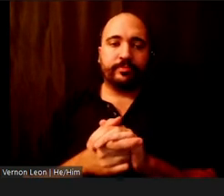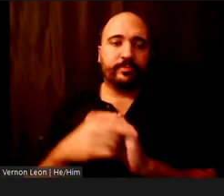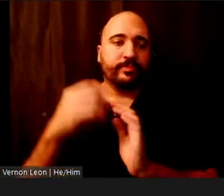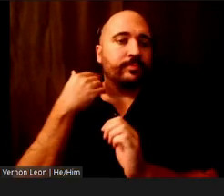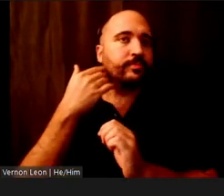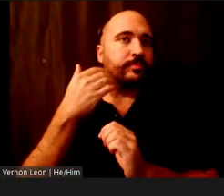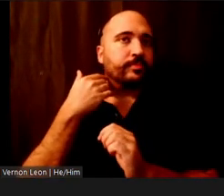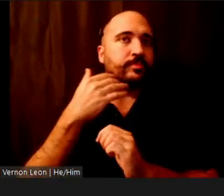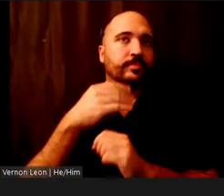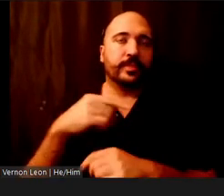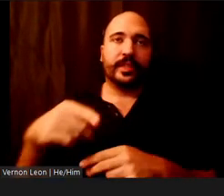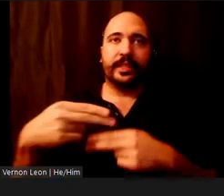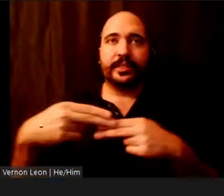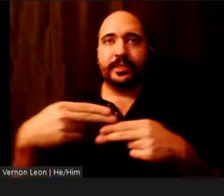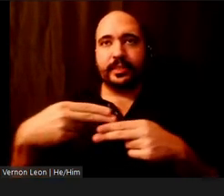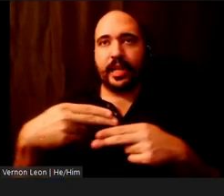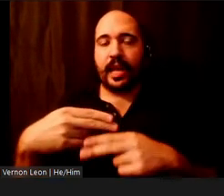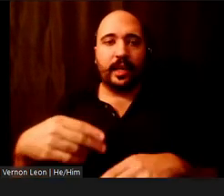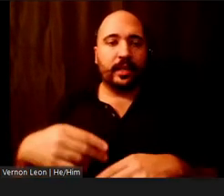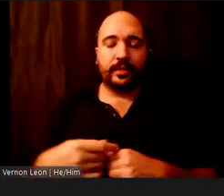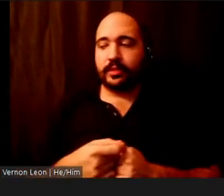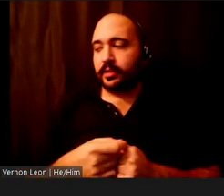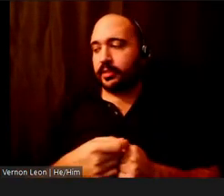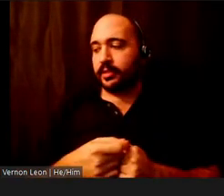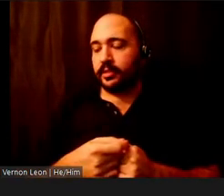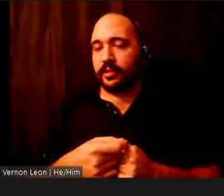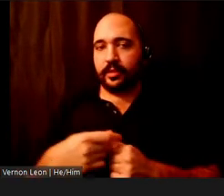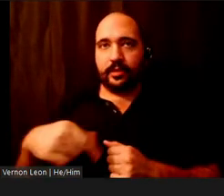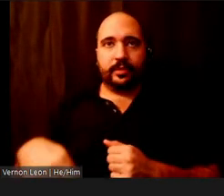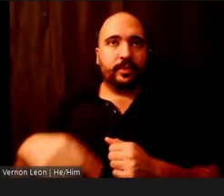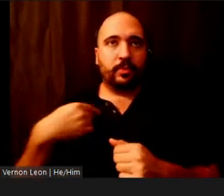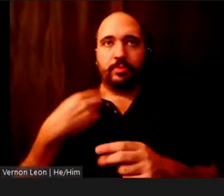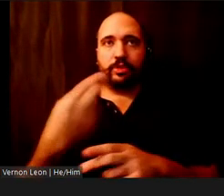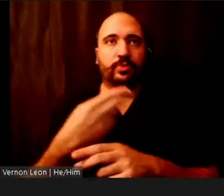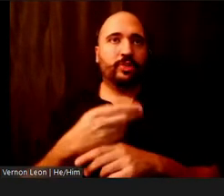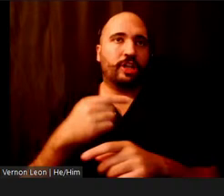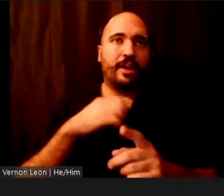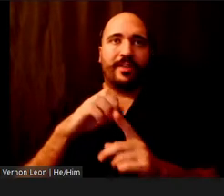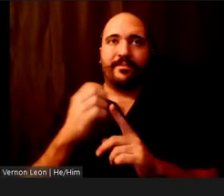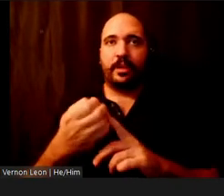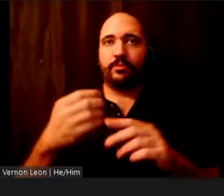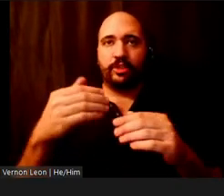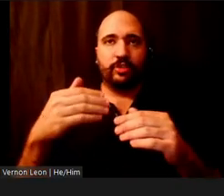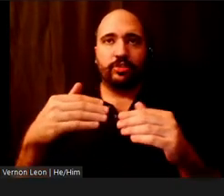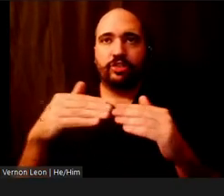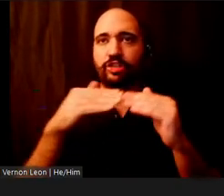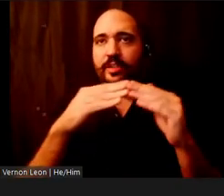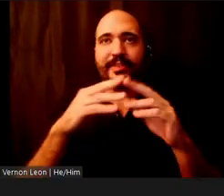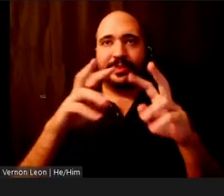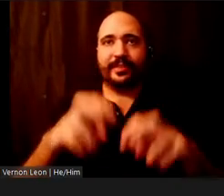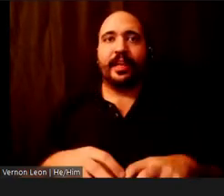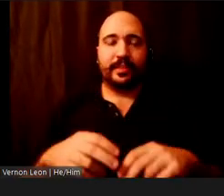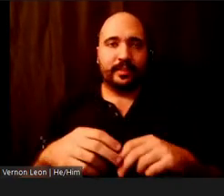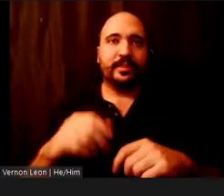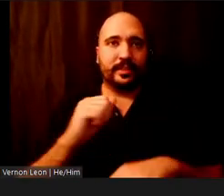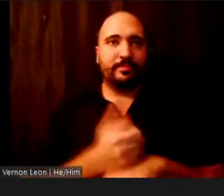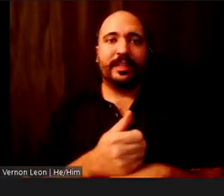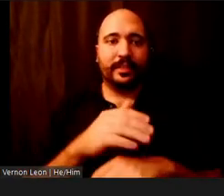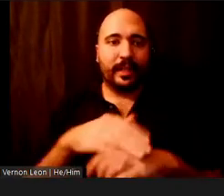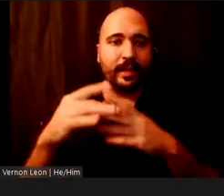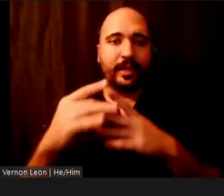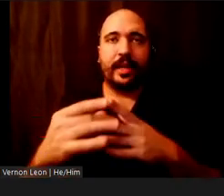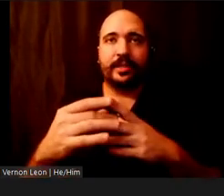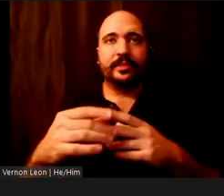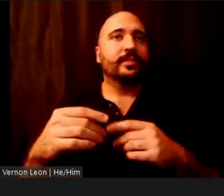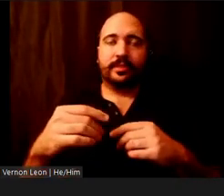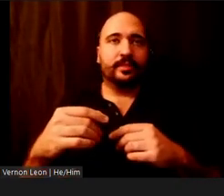This slide shows the steps we'll be using in developing our environmental justice analysis. It is based on guidance developed by Federal Highway Administration